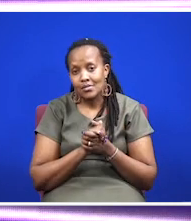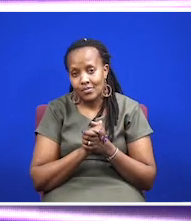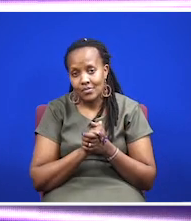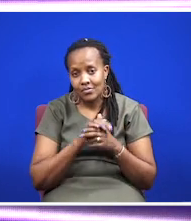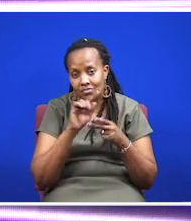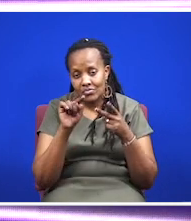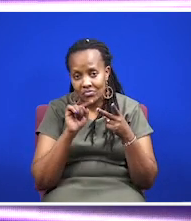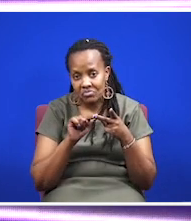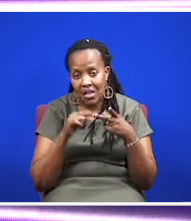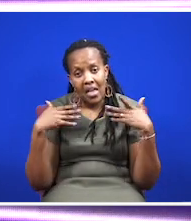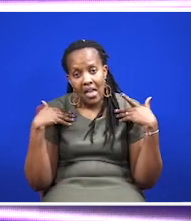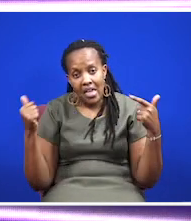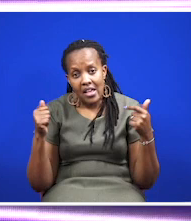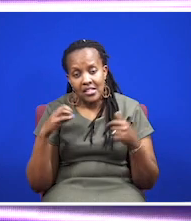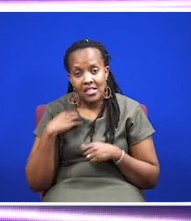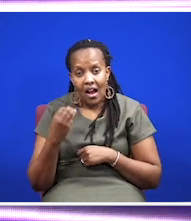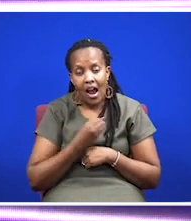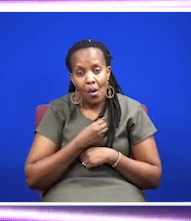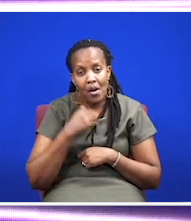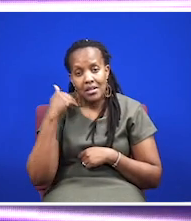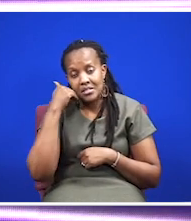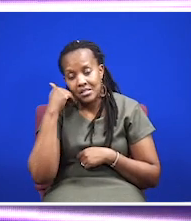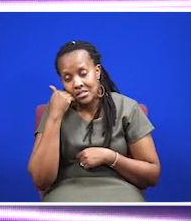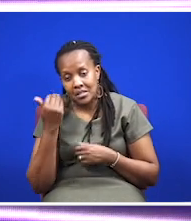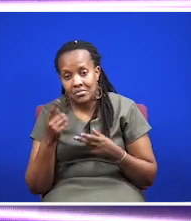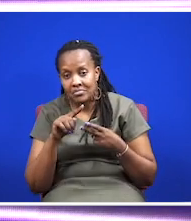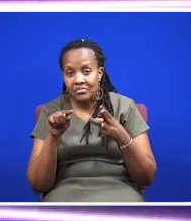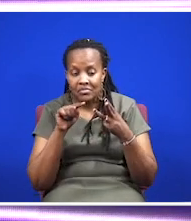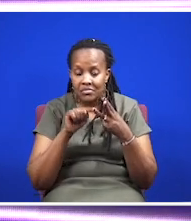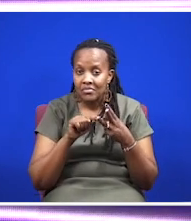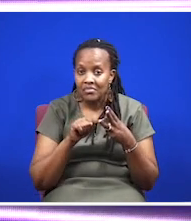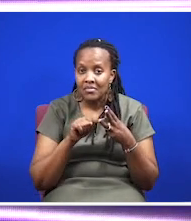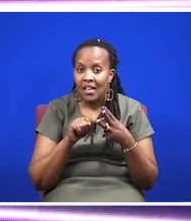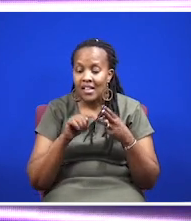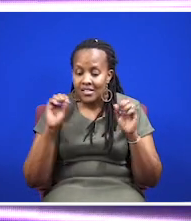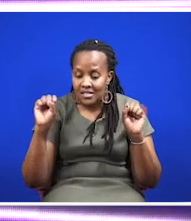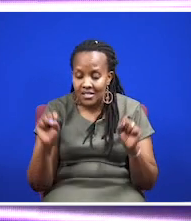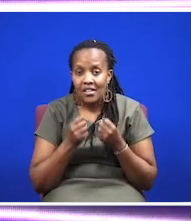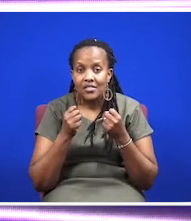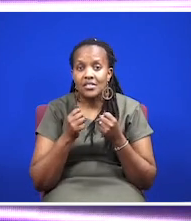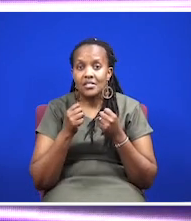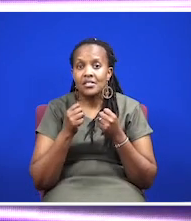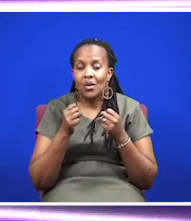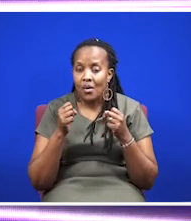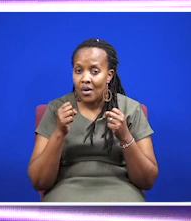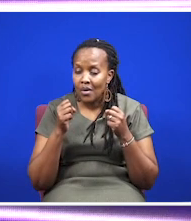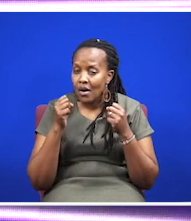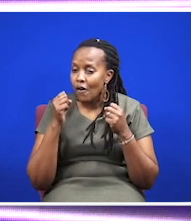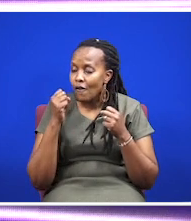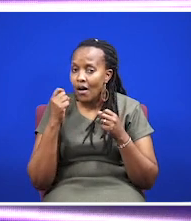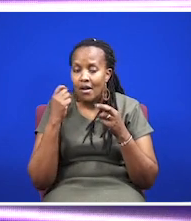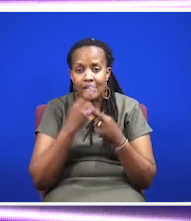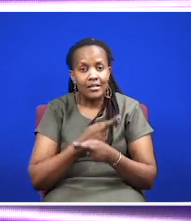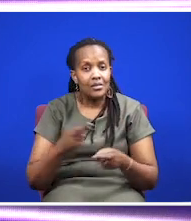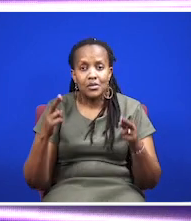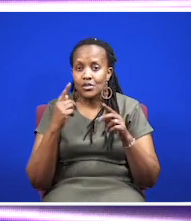heals our diseases. Because he redeems us from the pit. I don't know how many of us have had a difficult